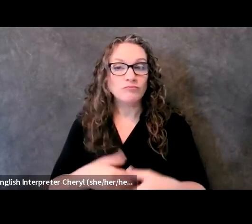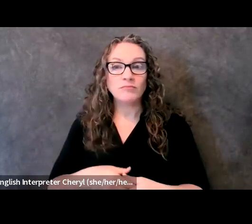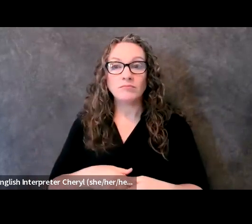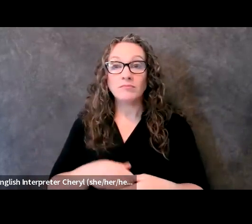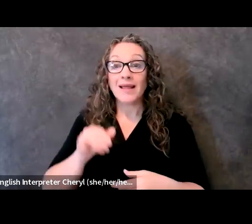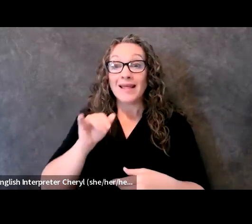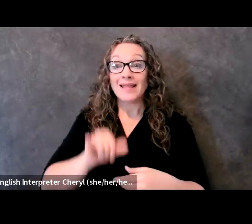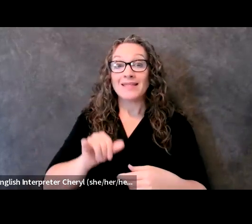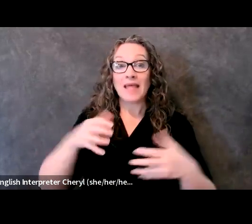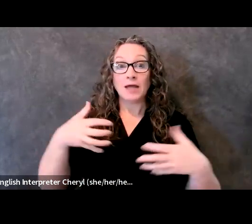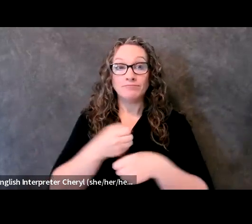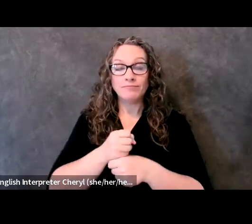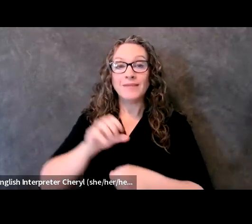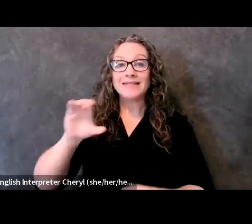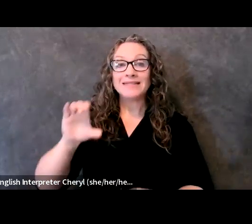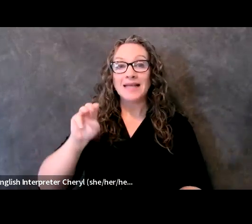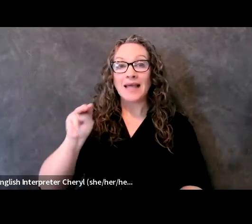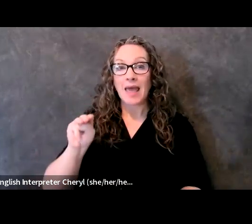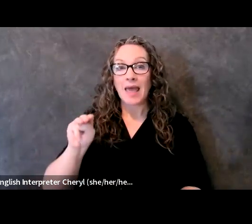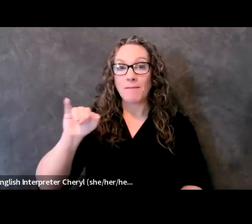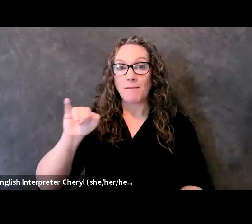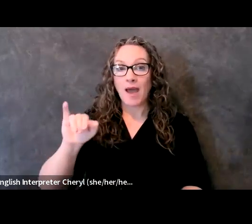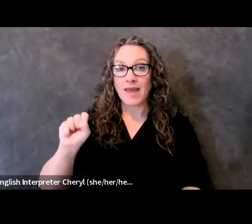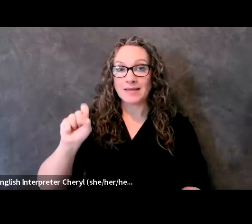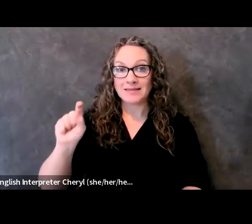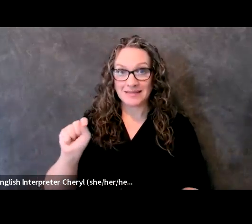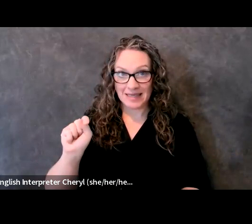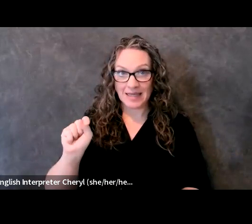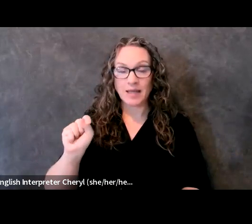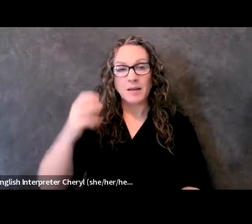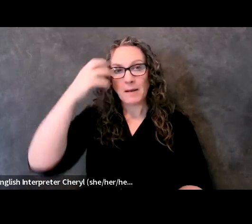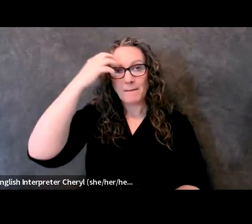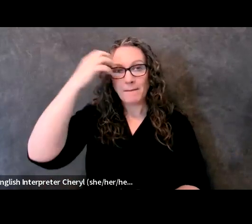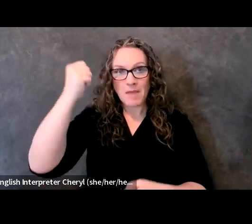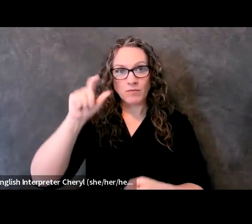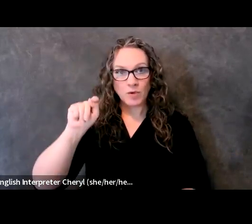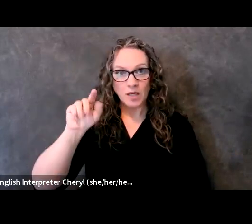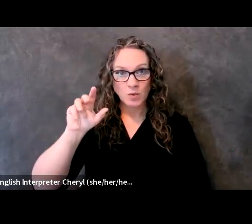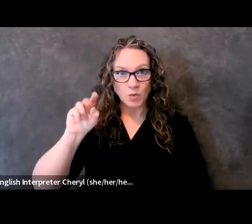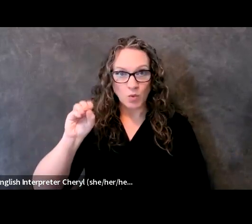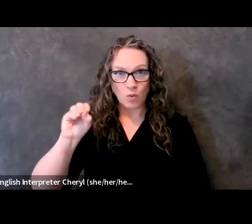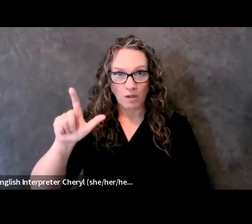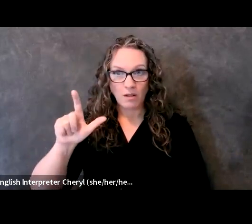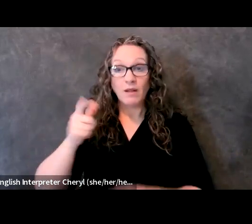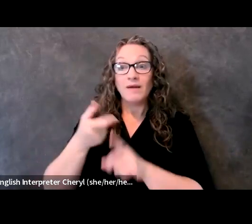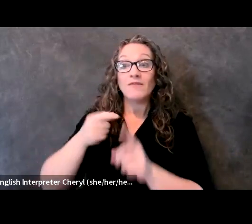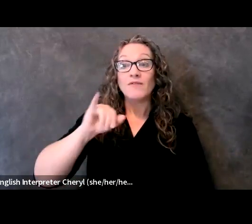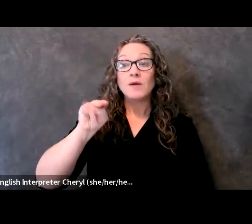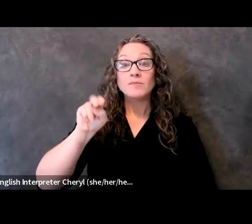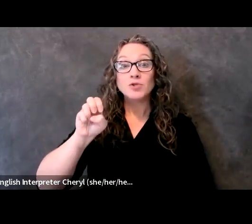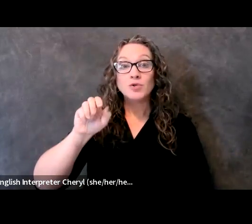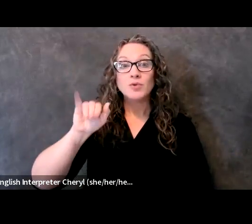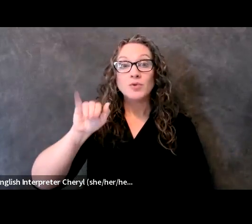memory tool, CMIST, or CMIST memory tool, that came from us from June Isaacson Kales